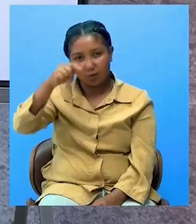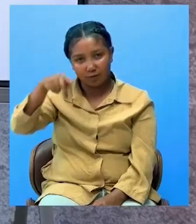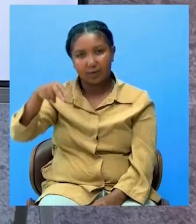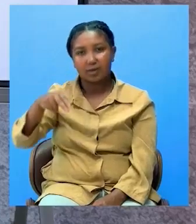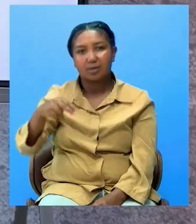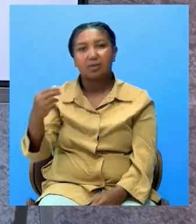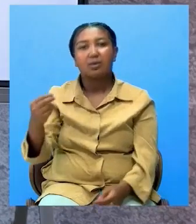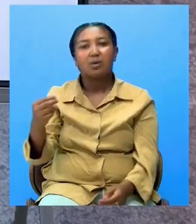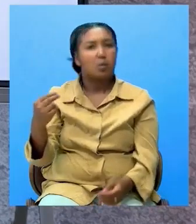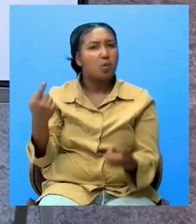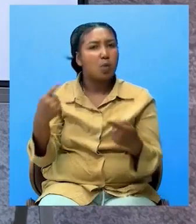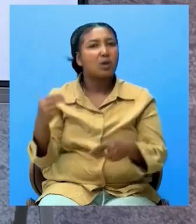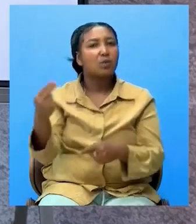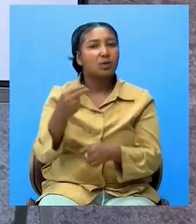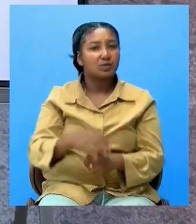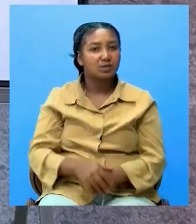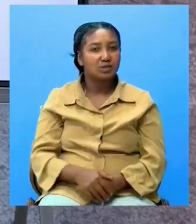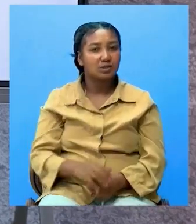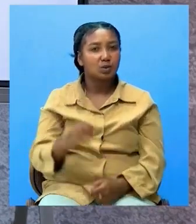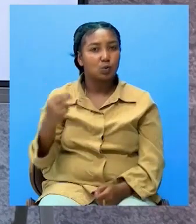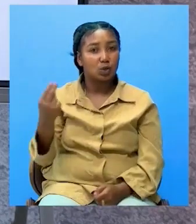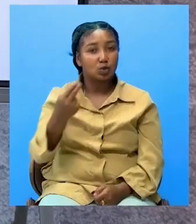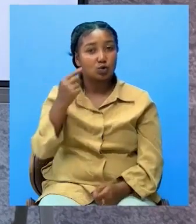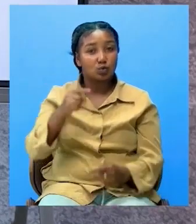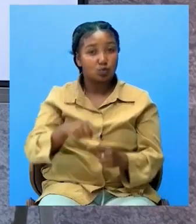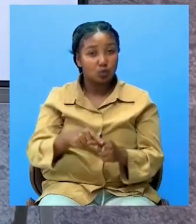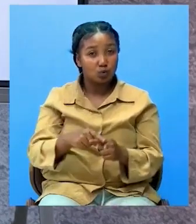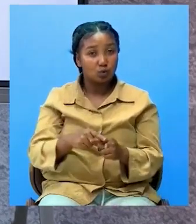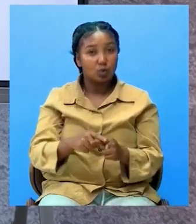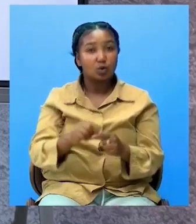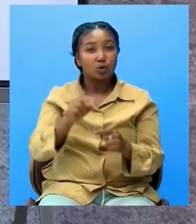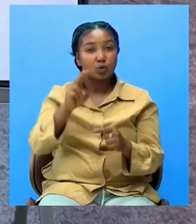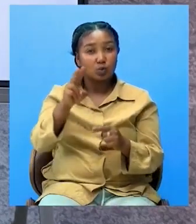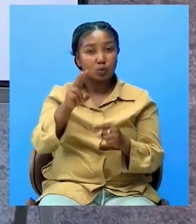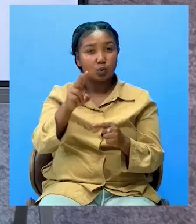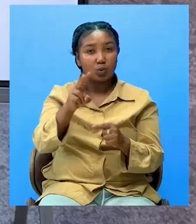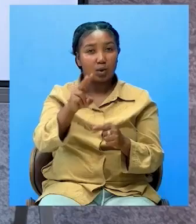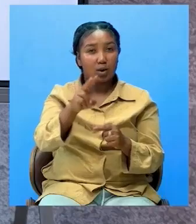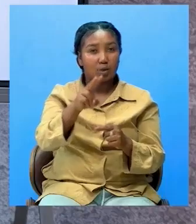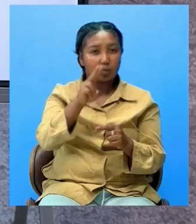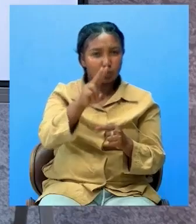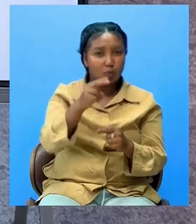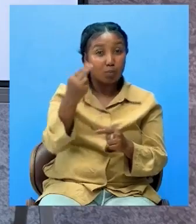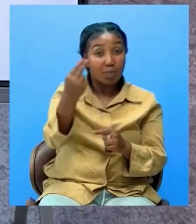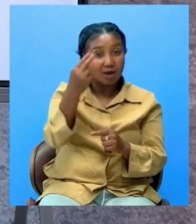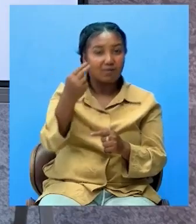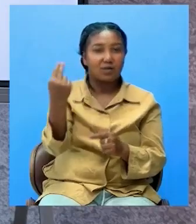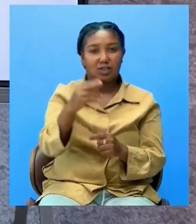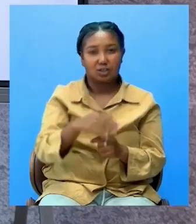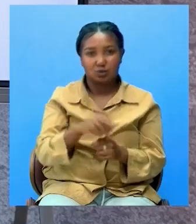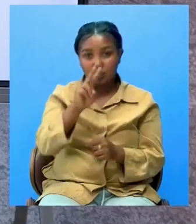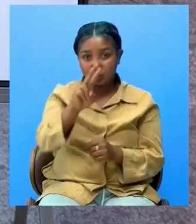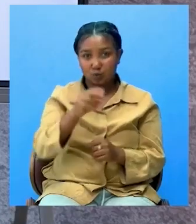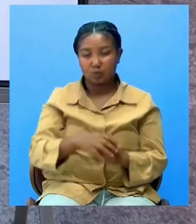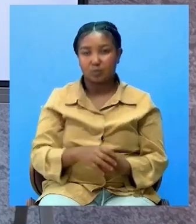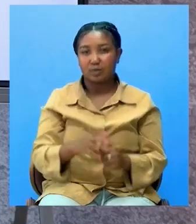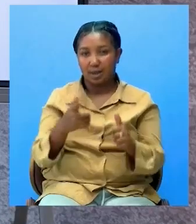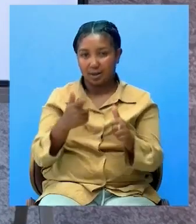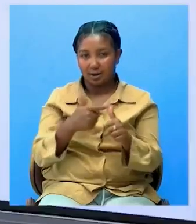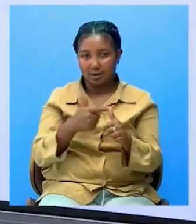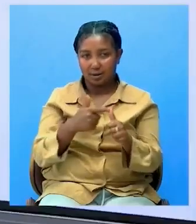it? We use it just for two main functions. These are,